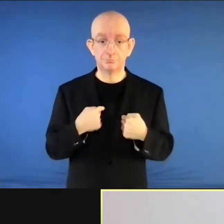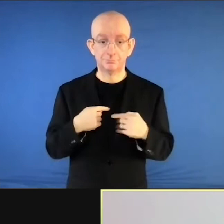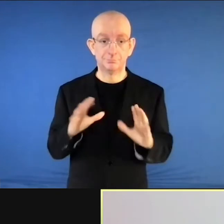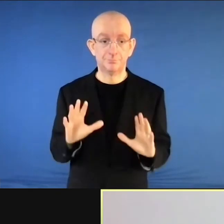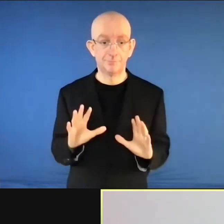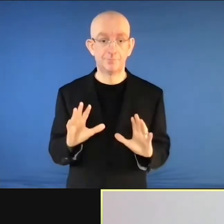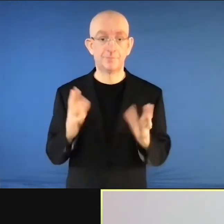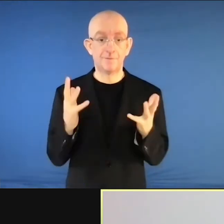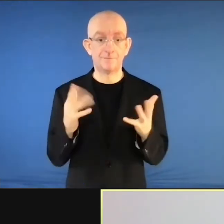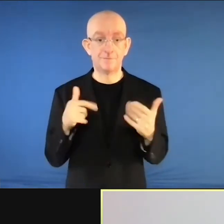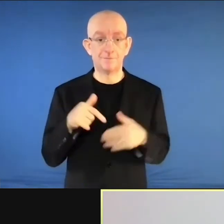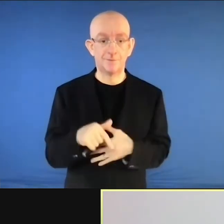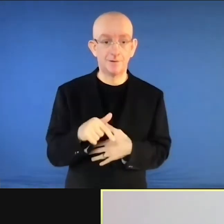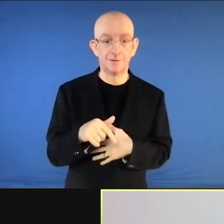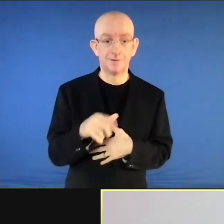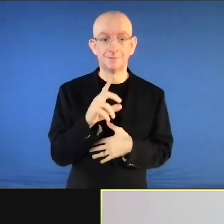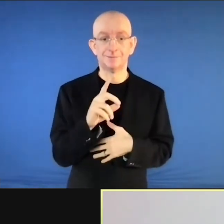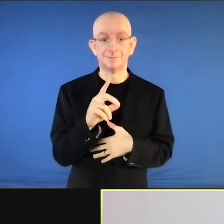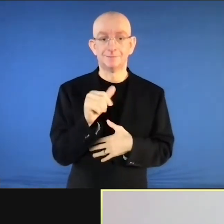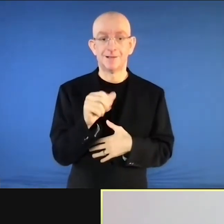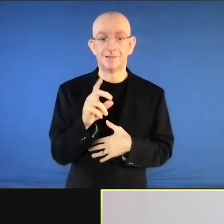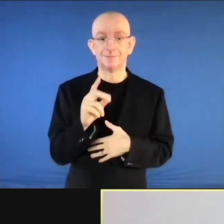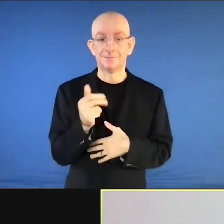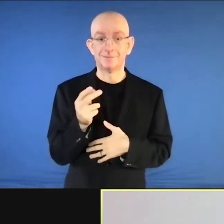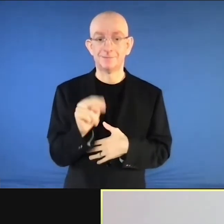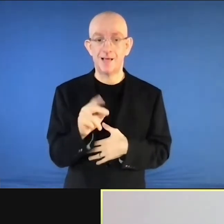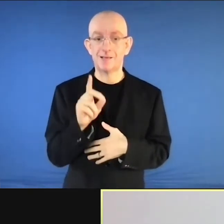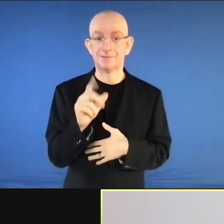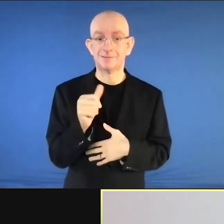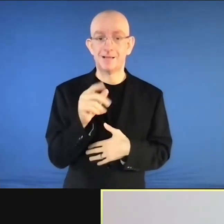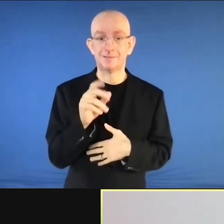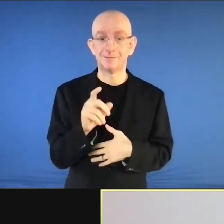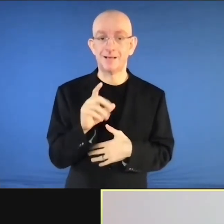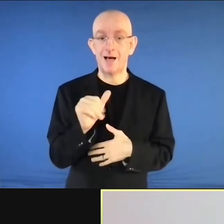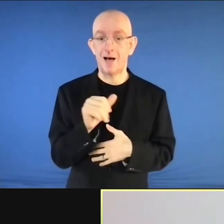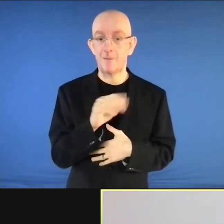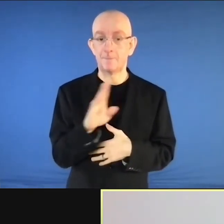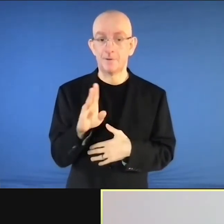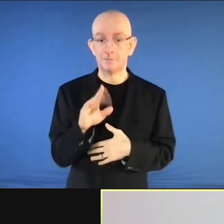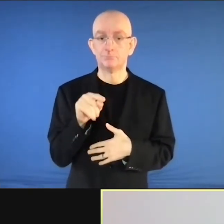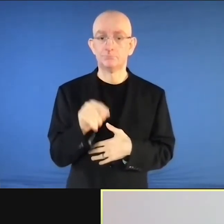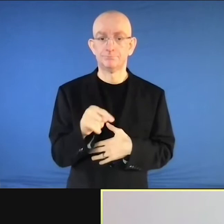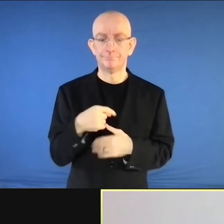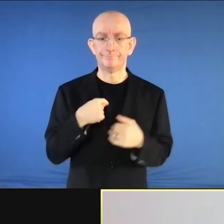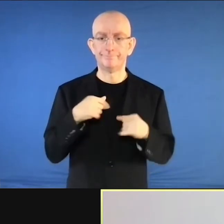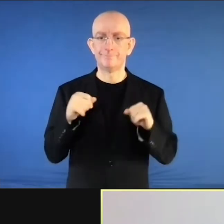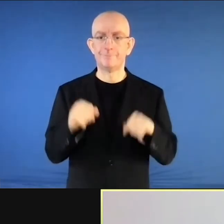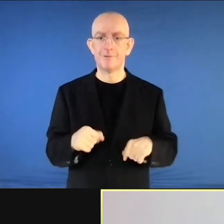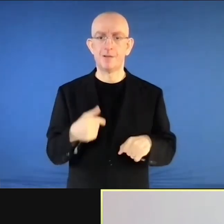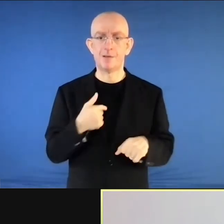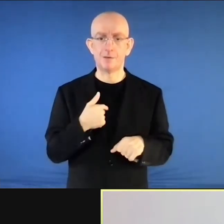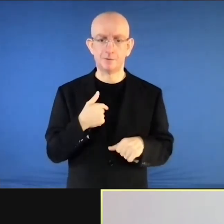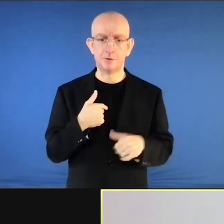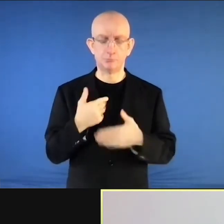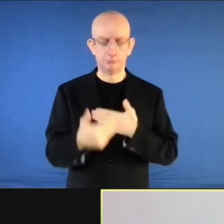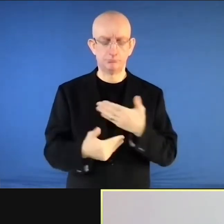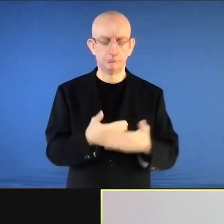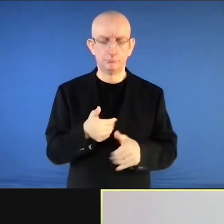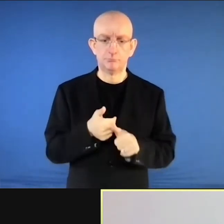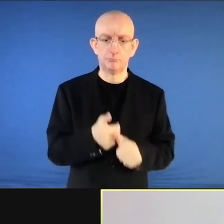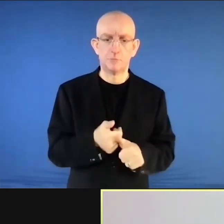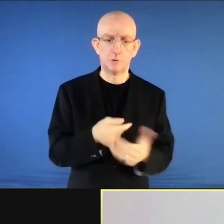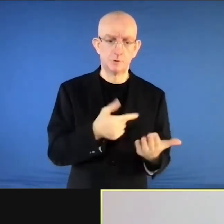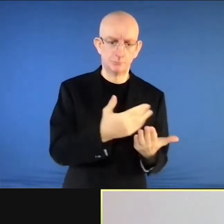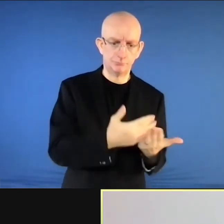code of ethics because that one will help them to build much trust on me. Then